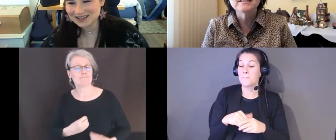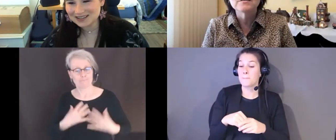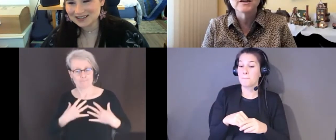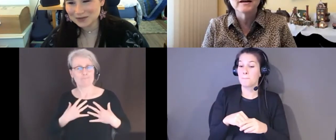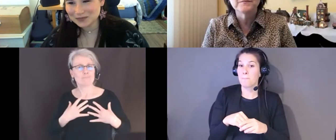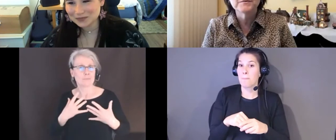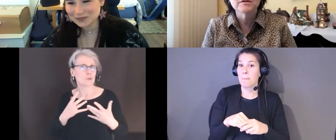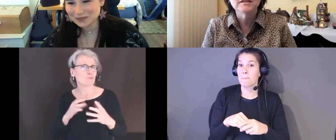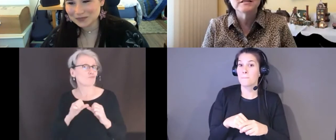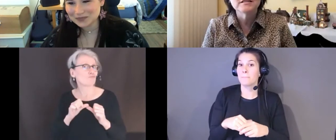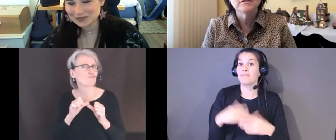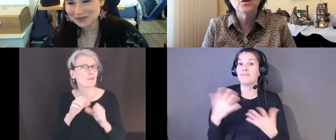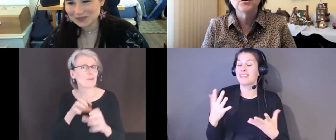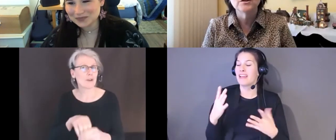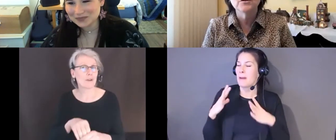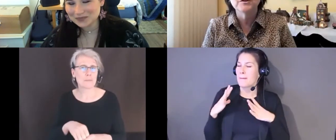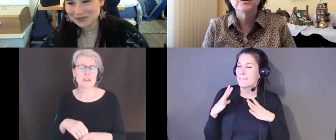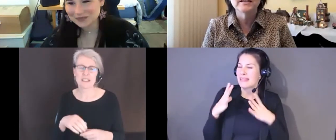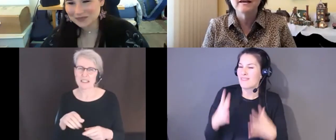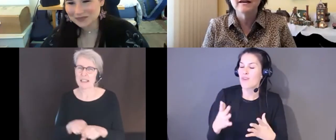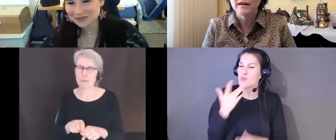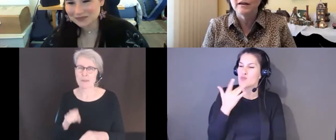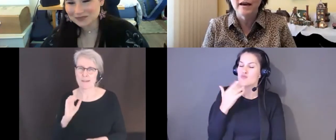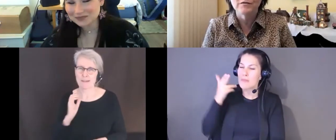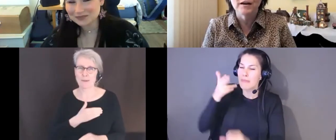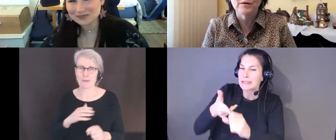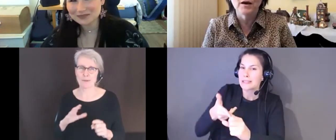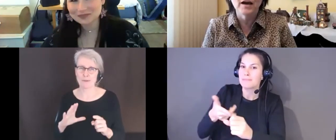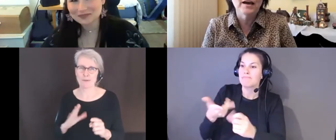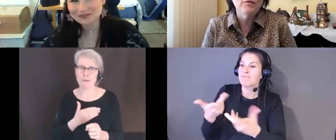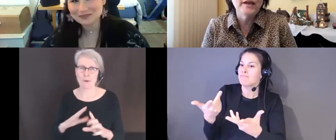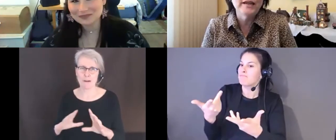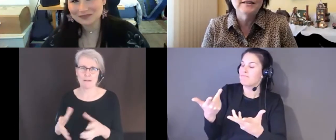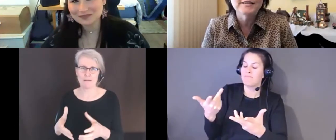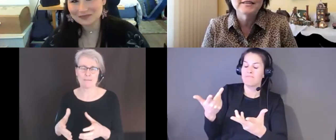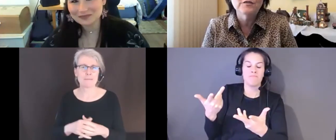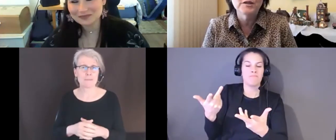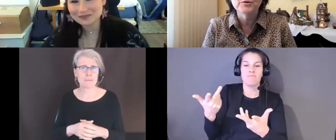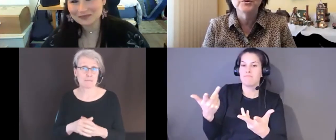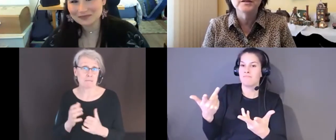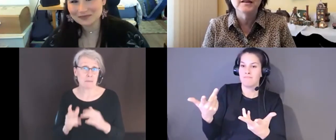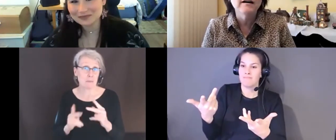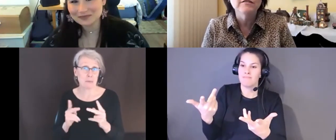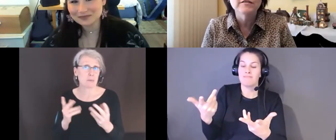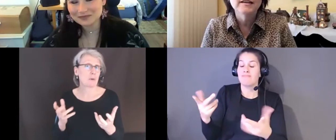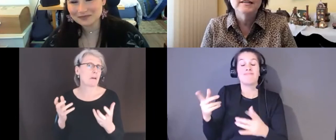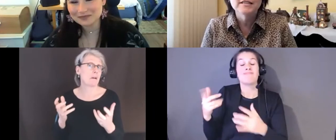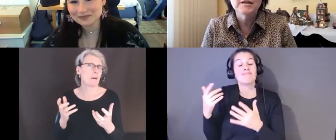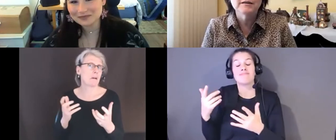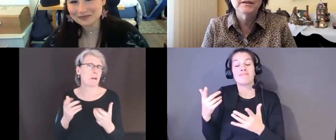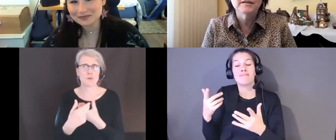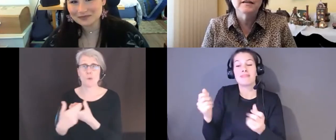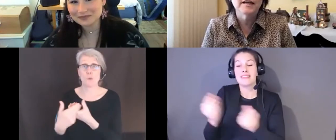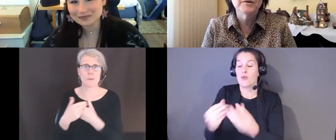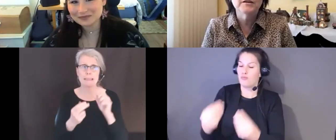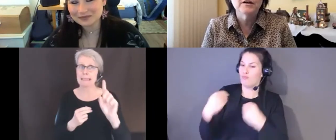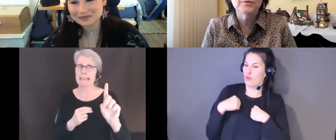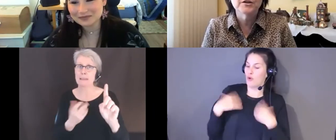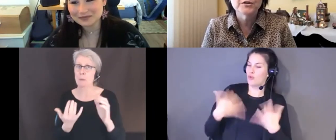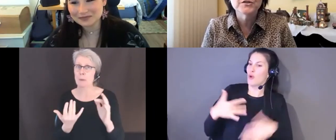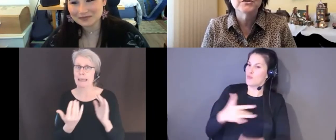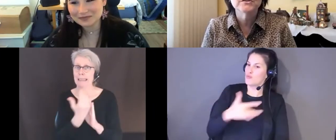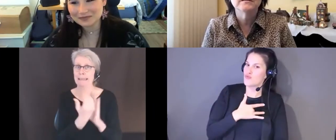And that's what happens with Kids of Note. We really have kind of a waiting list of people who would love to be coming and helping